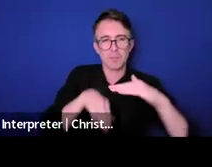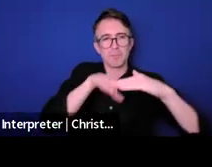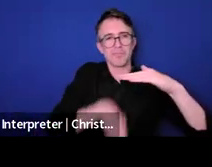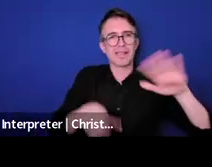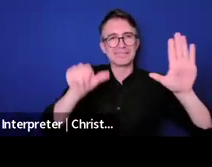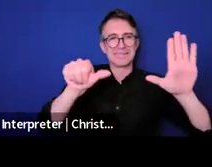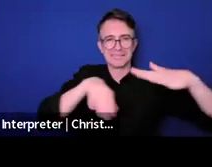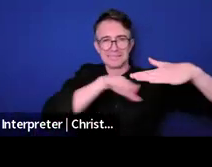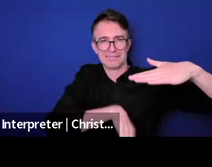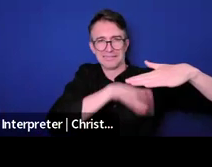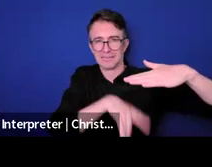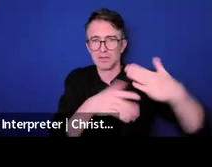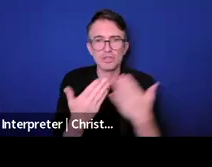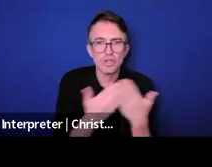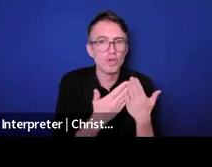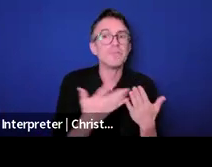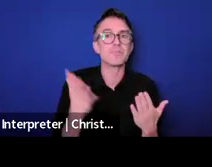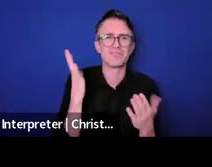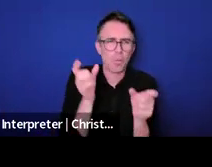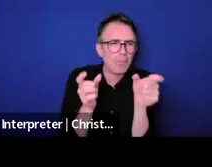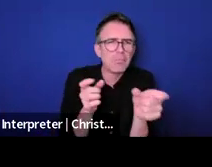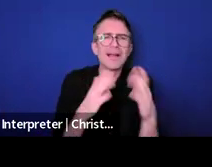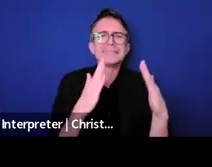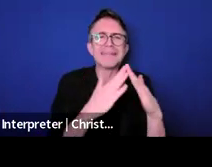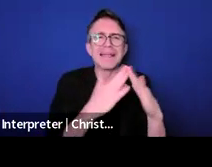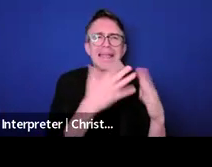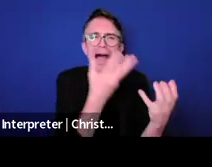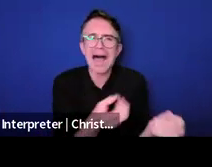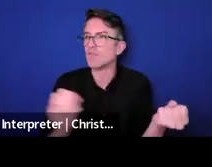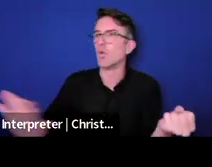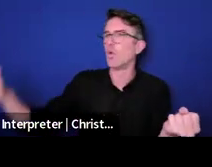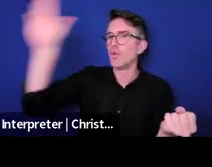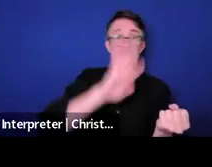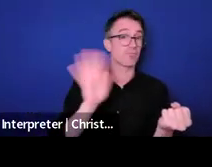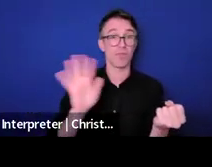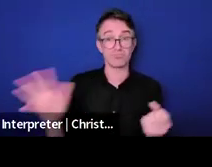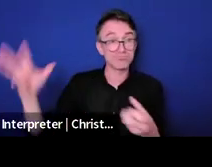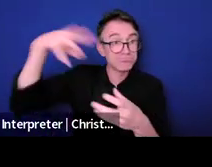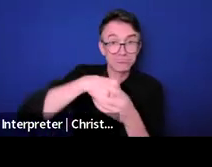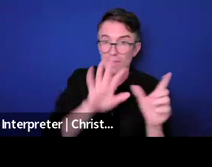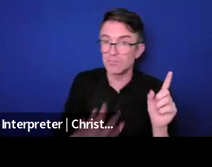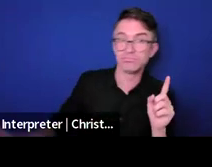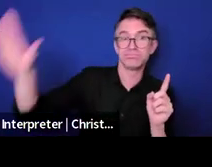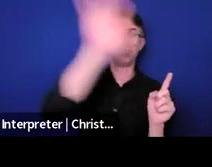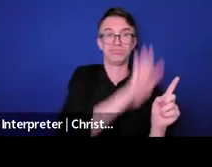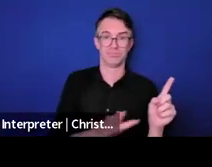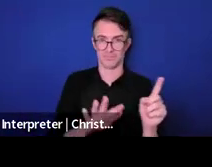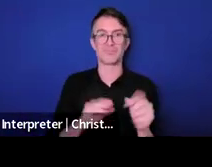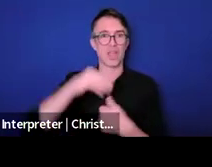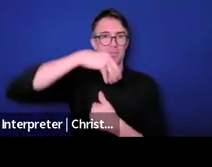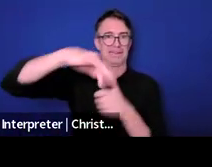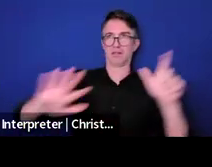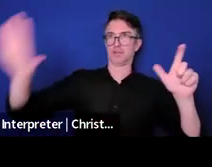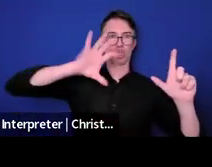communities. And this is now a work in progress. One last point on this slide, very often, unfortunately,